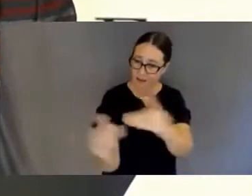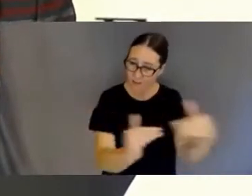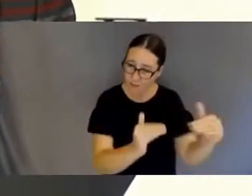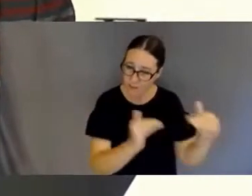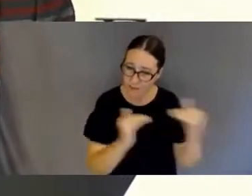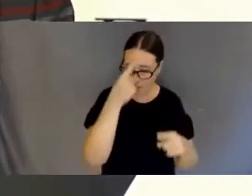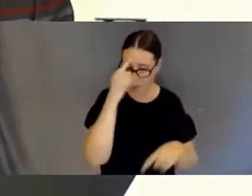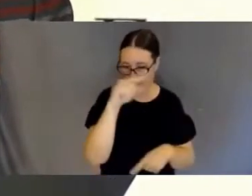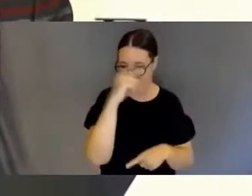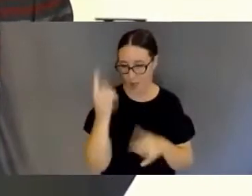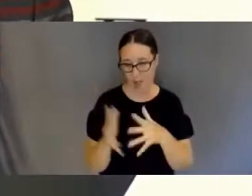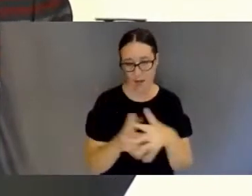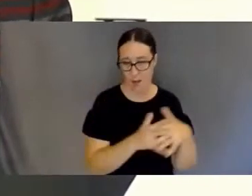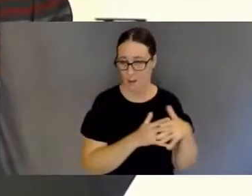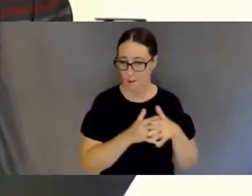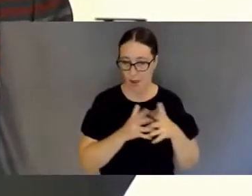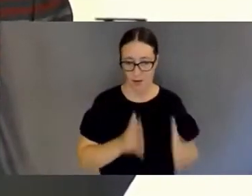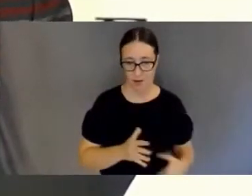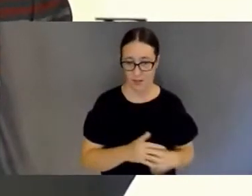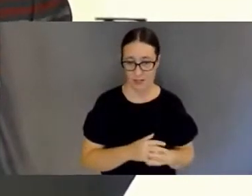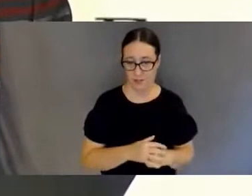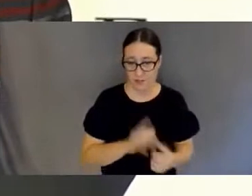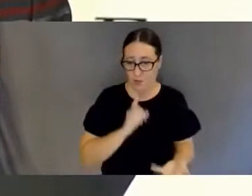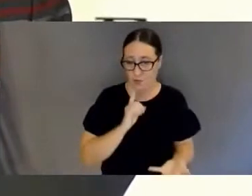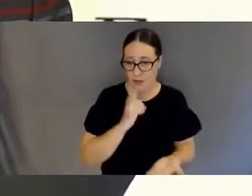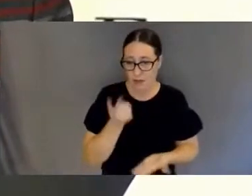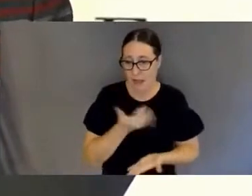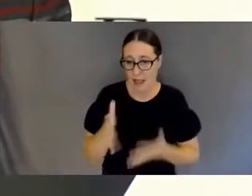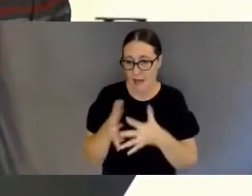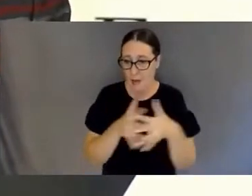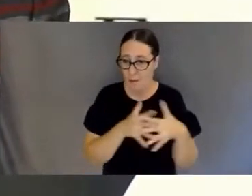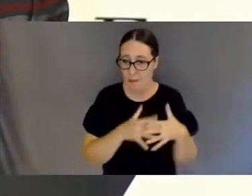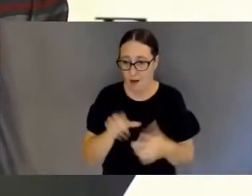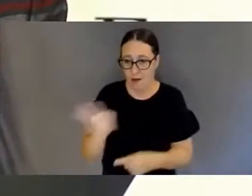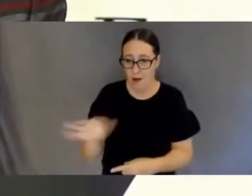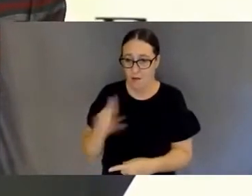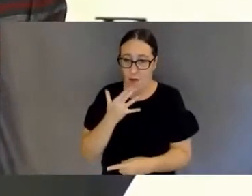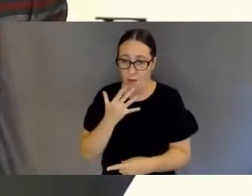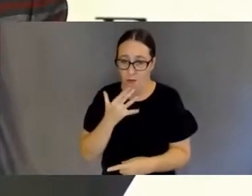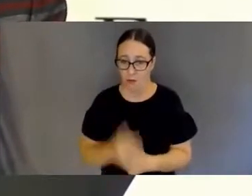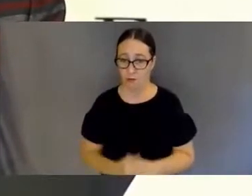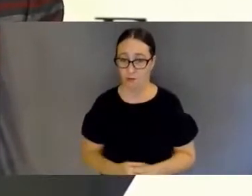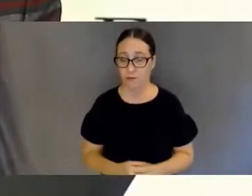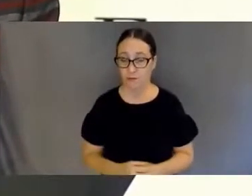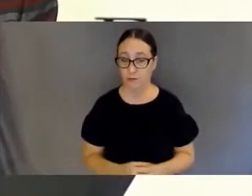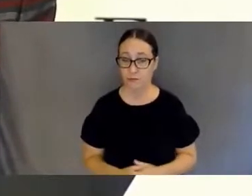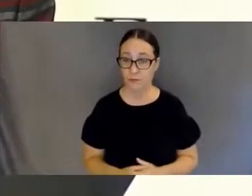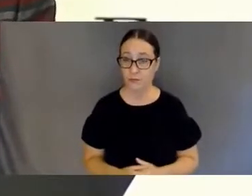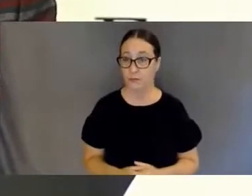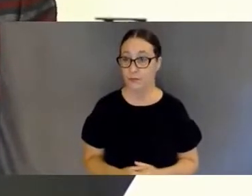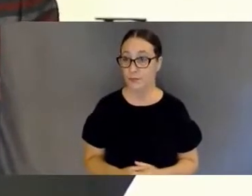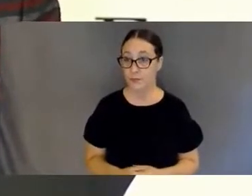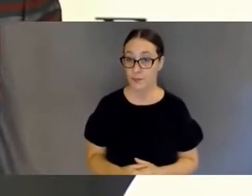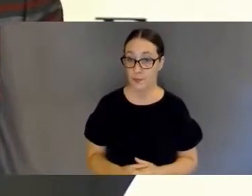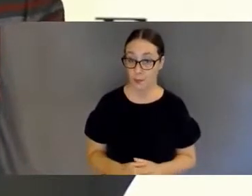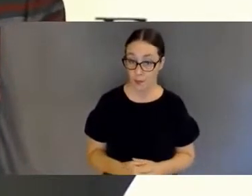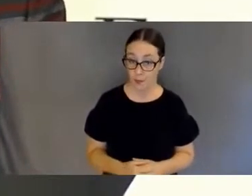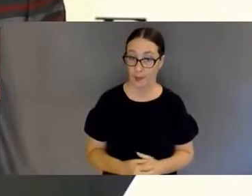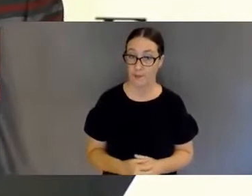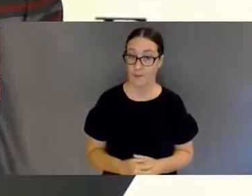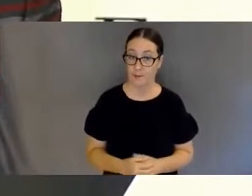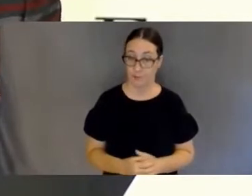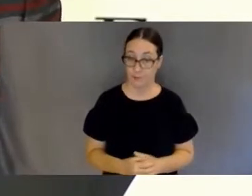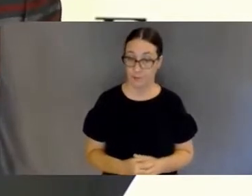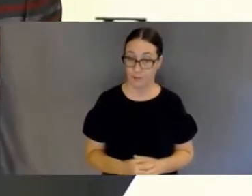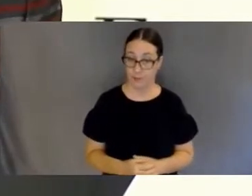Black Americans, or really for any American of color. Well, since stepping foot in this